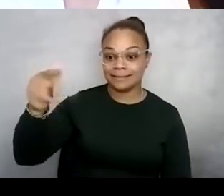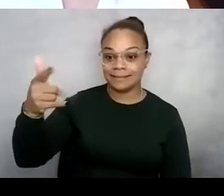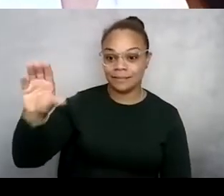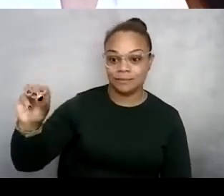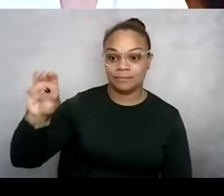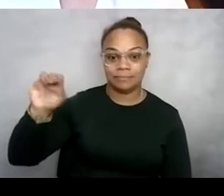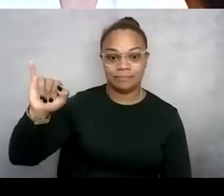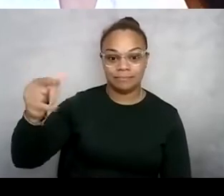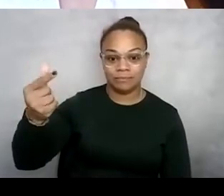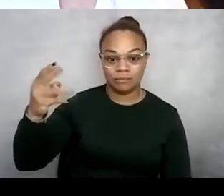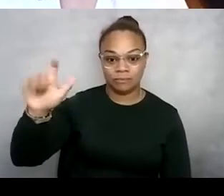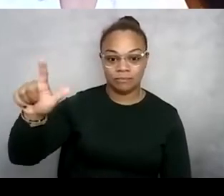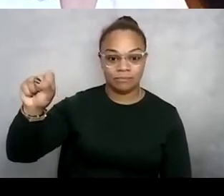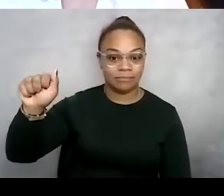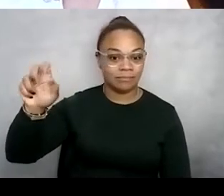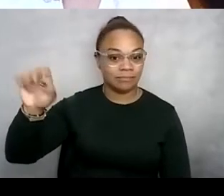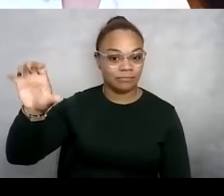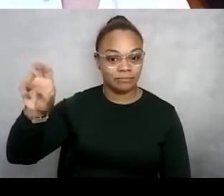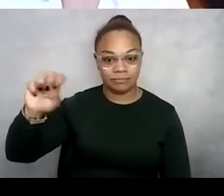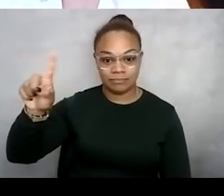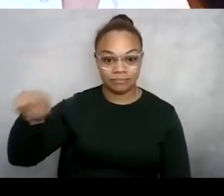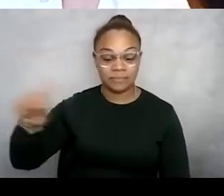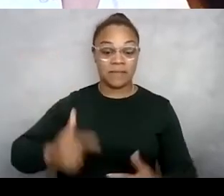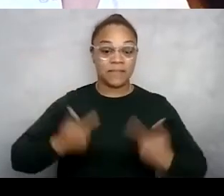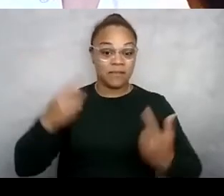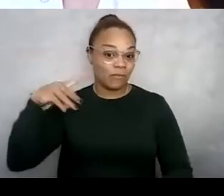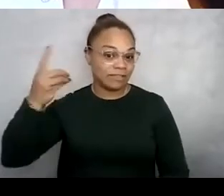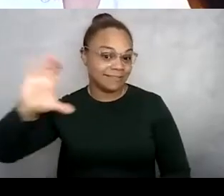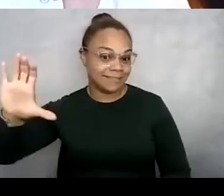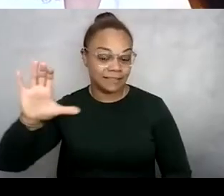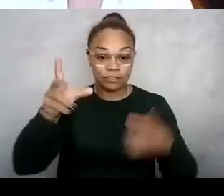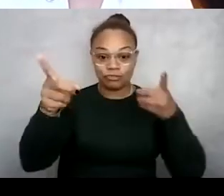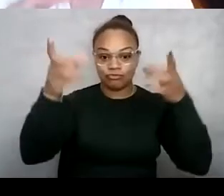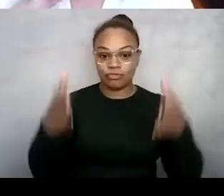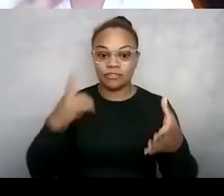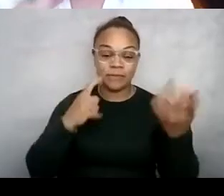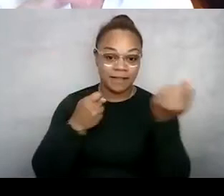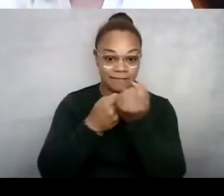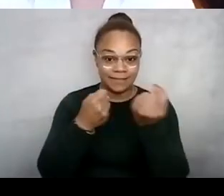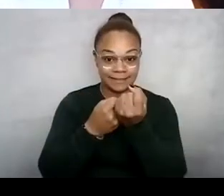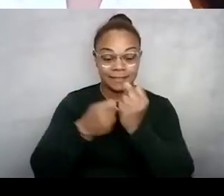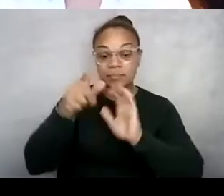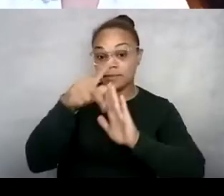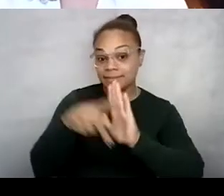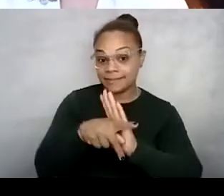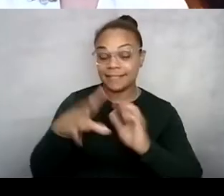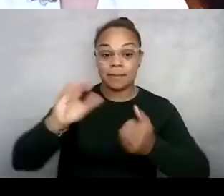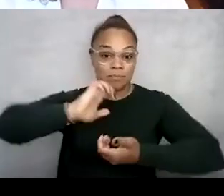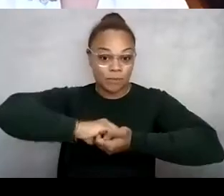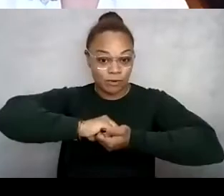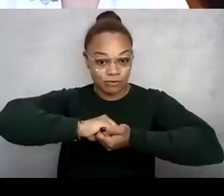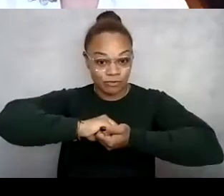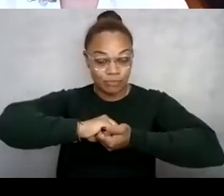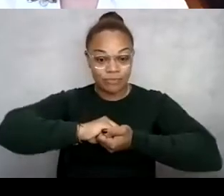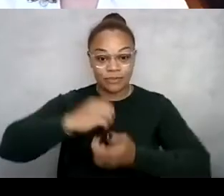Sanchez lives in Washington, D.C. He's the Director of Advocacy, Policy, and Partnerships